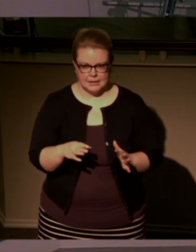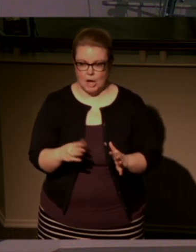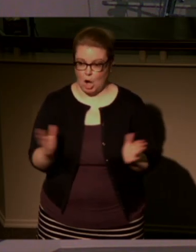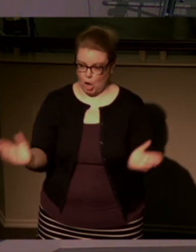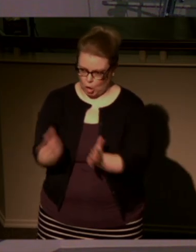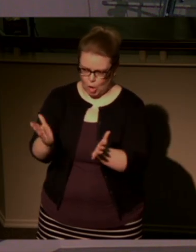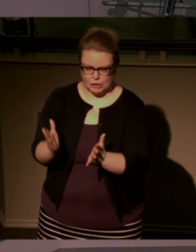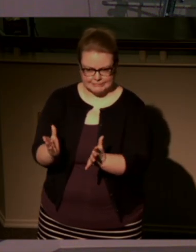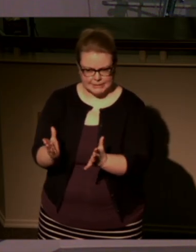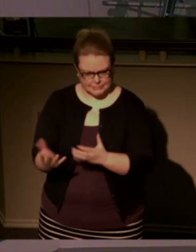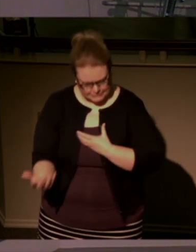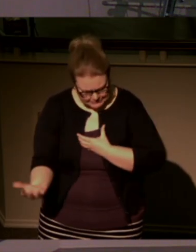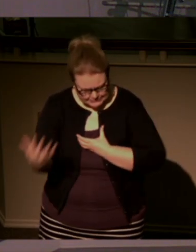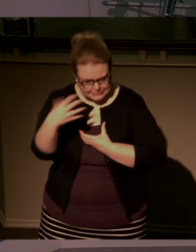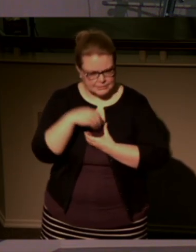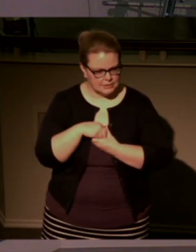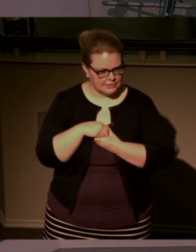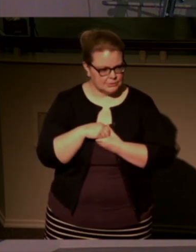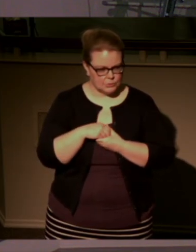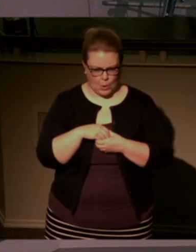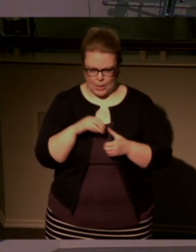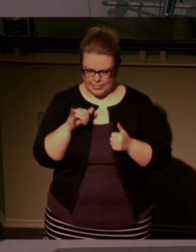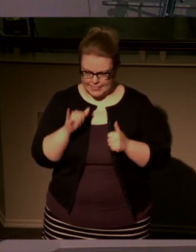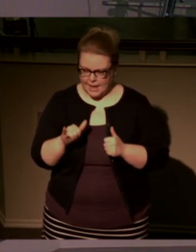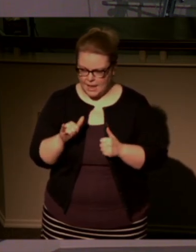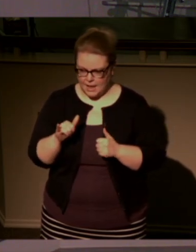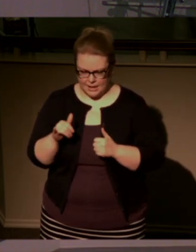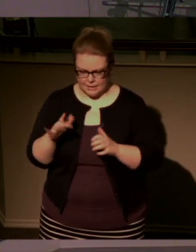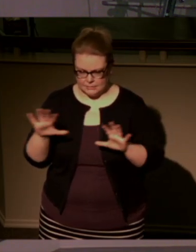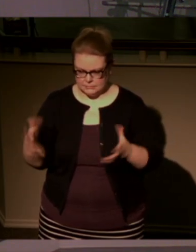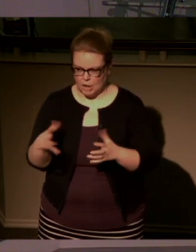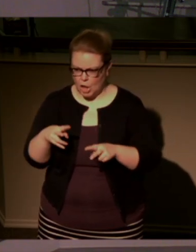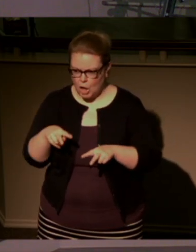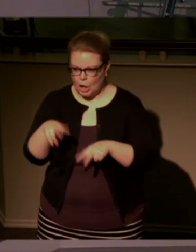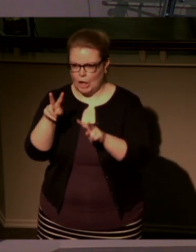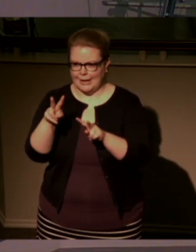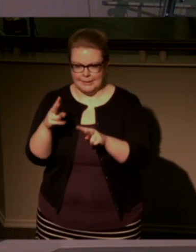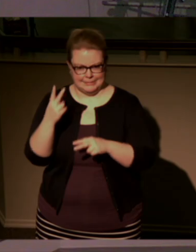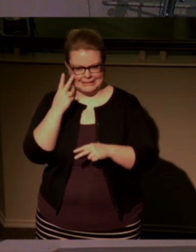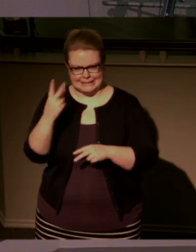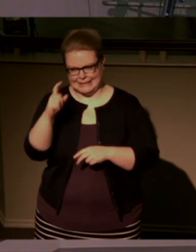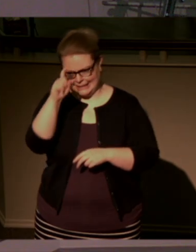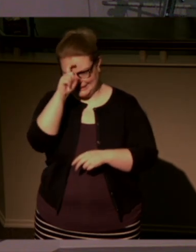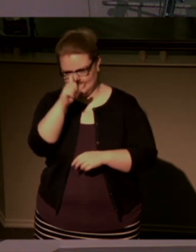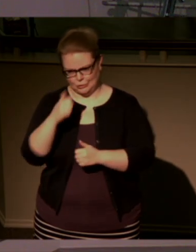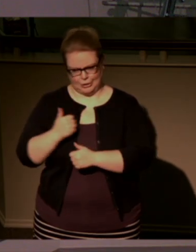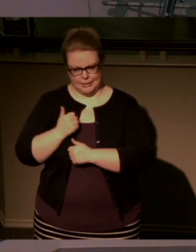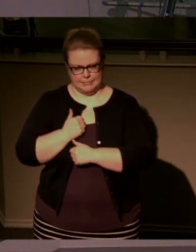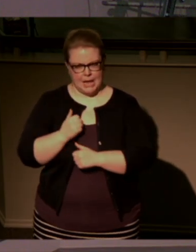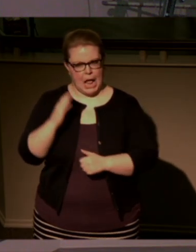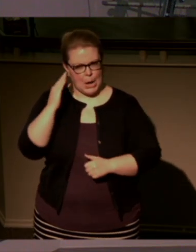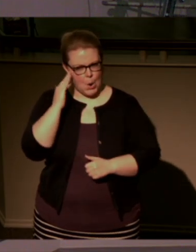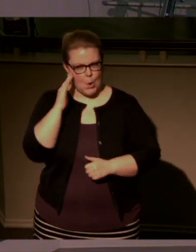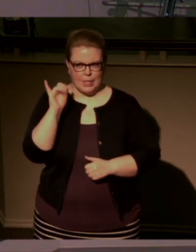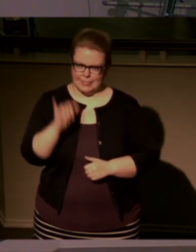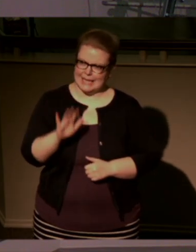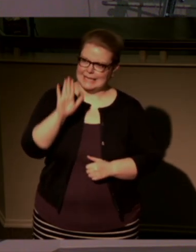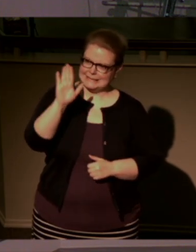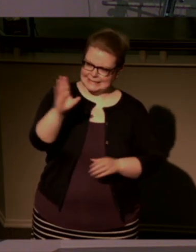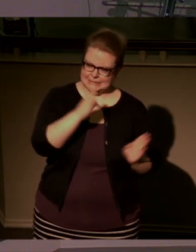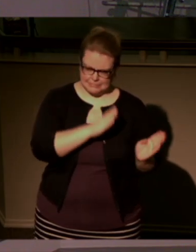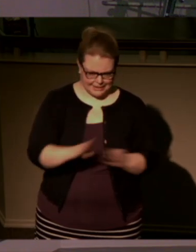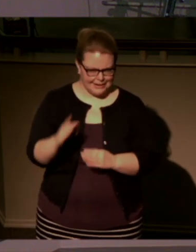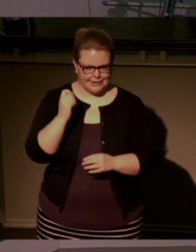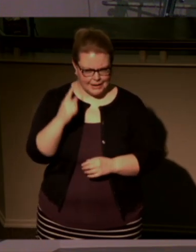so all the things on the battlefield, they would have looked up and they would have seen this is exactly God's plan and found encouragement